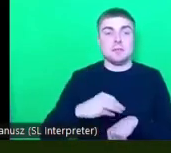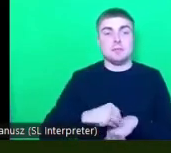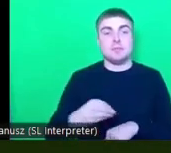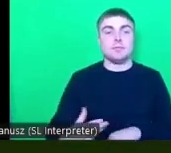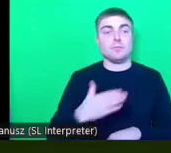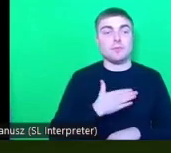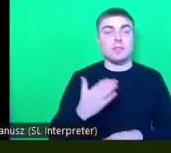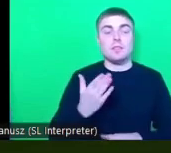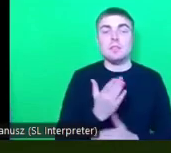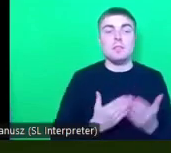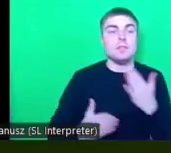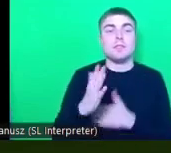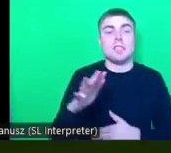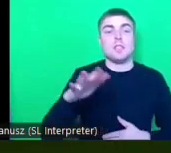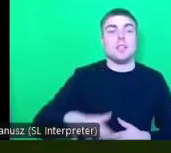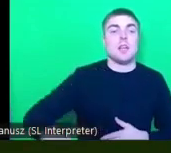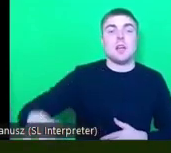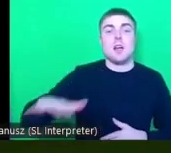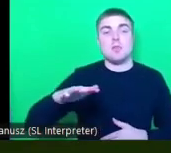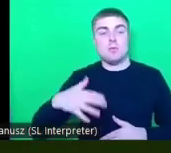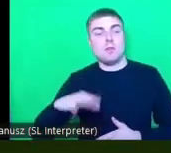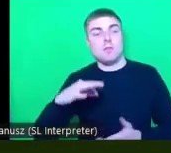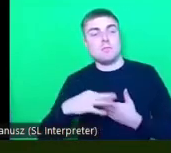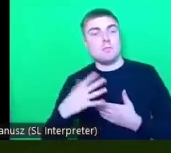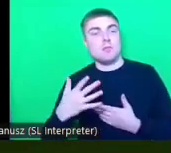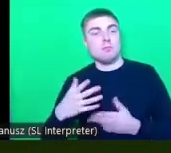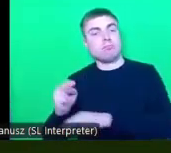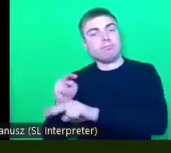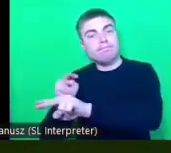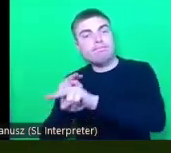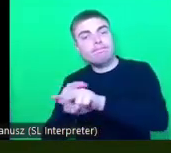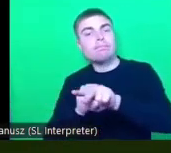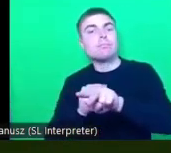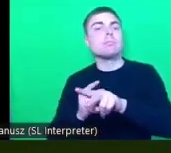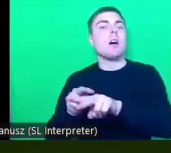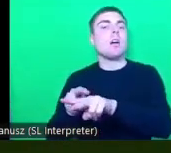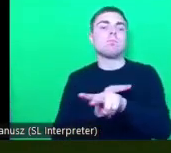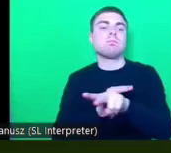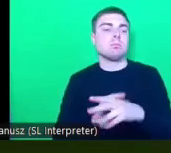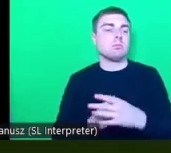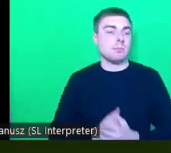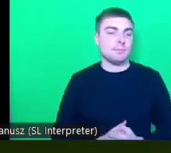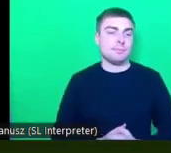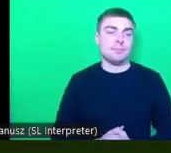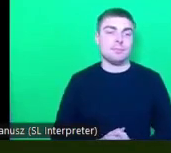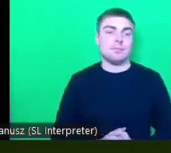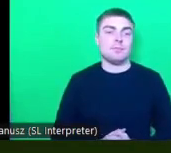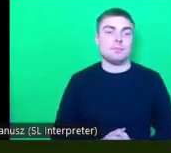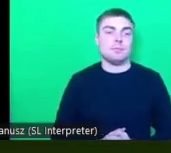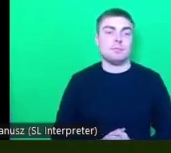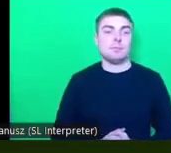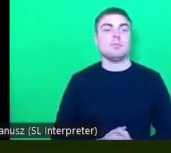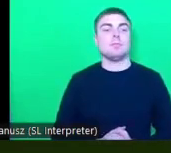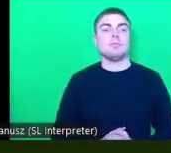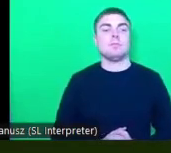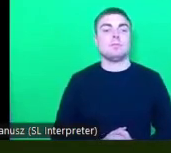moose population to reduce the moose browsing damage level. So what we actually have is here,